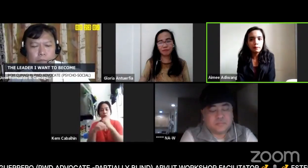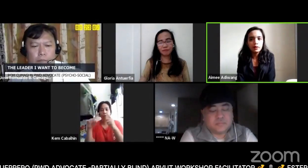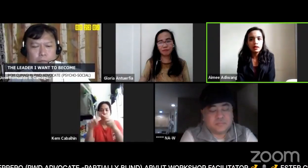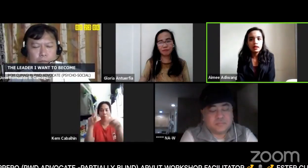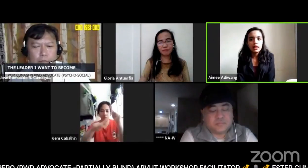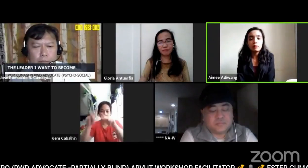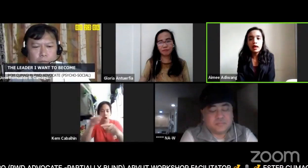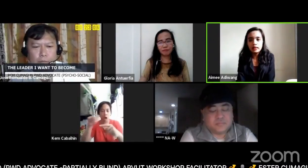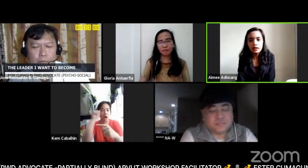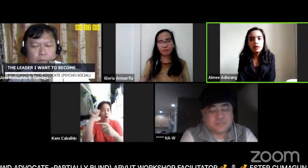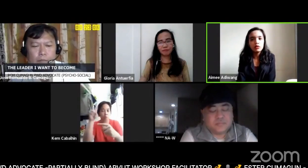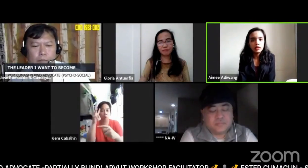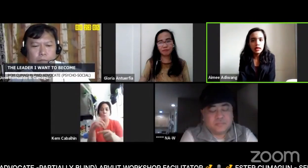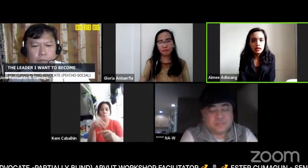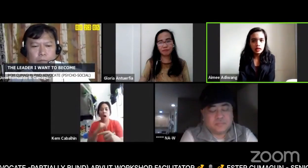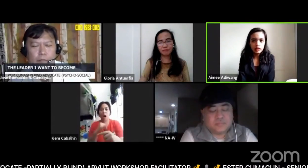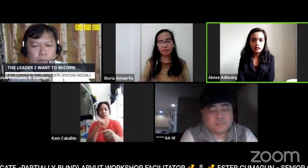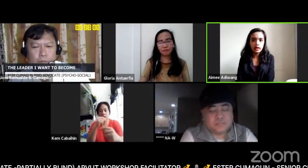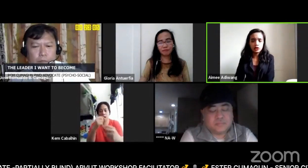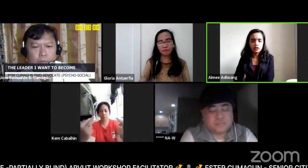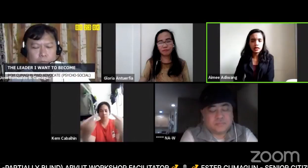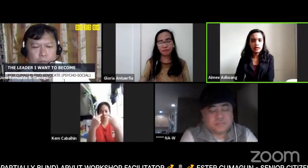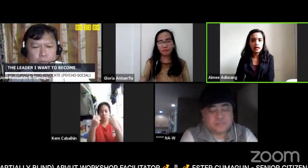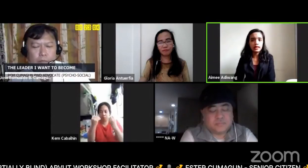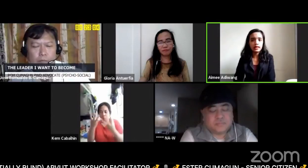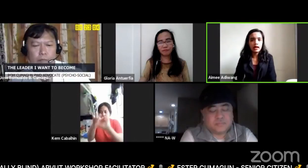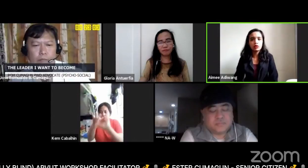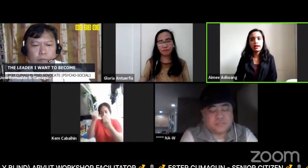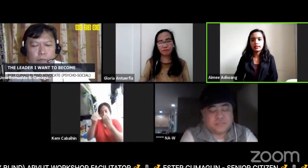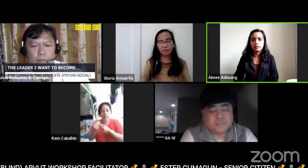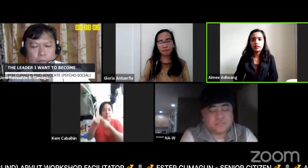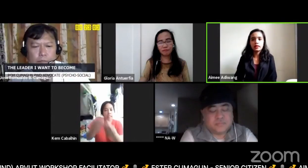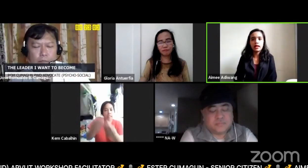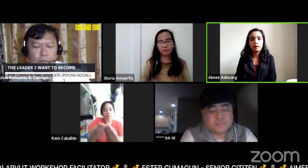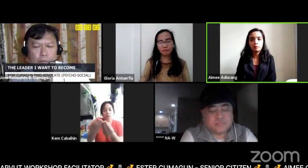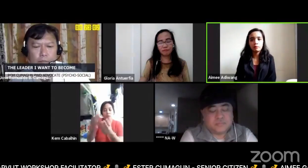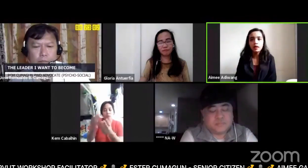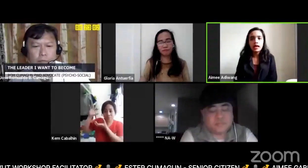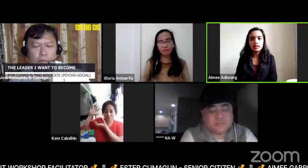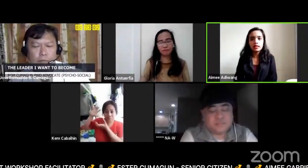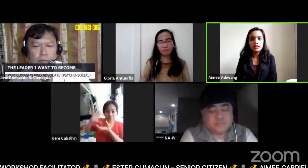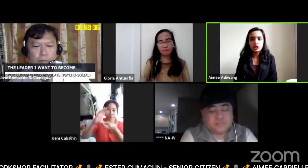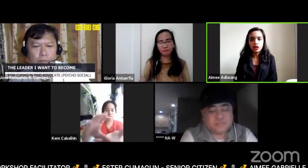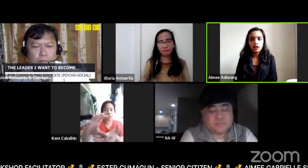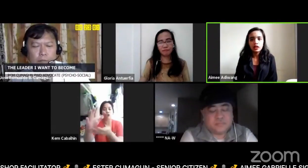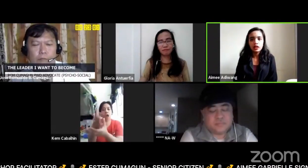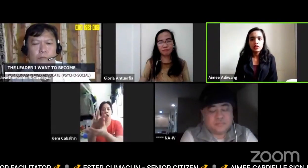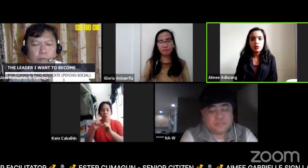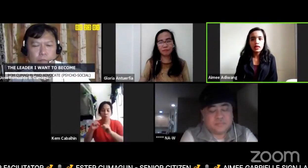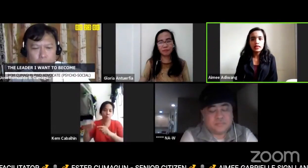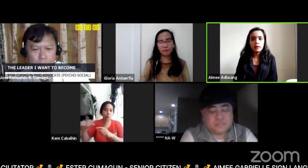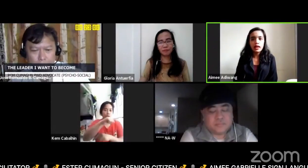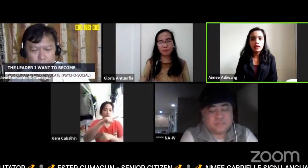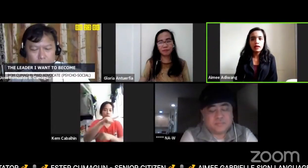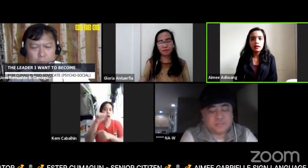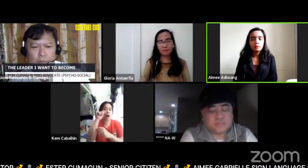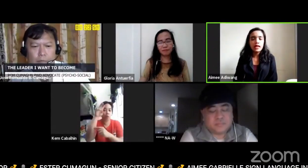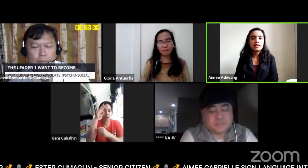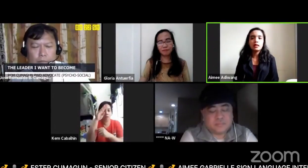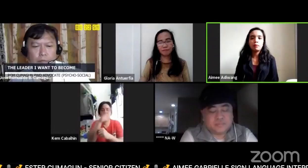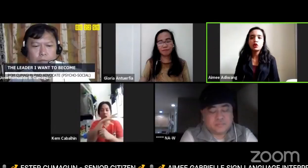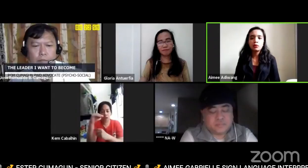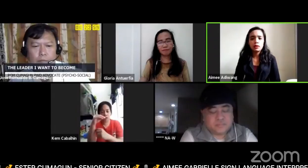rise up. Kasi mga deaf, ganun din, ang ini-encourage ko sa kanila. They have to rise up and stand up as a leader. So, kasi